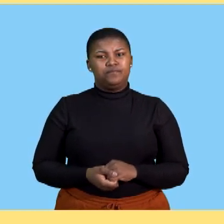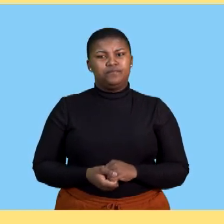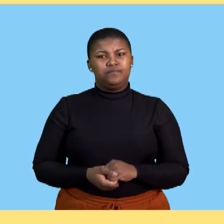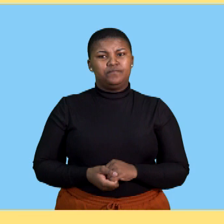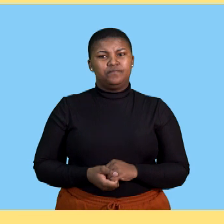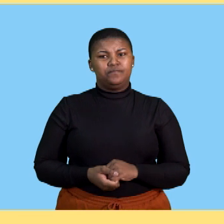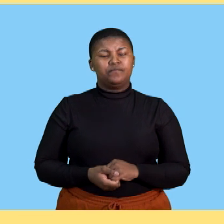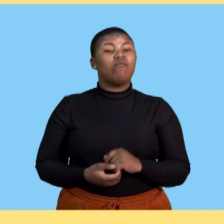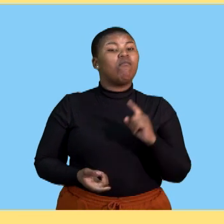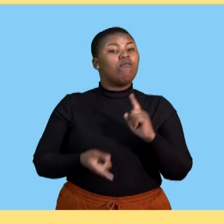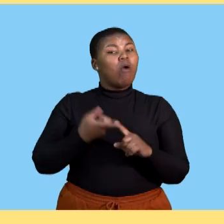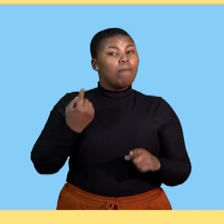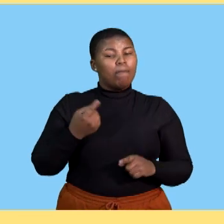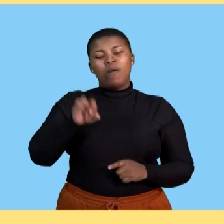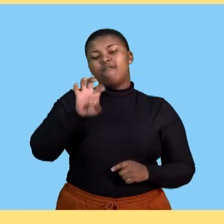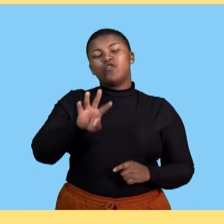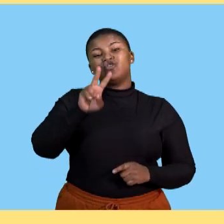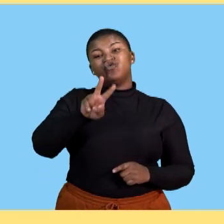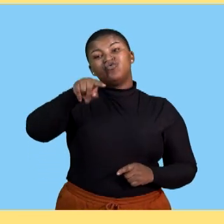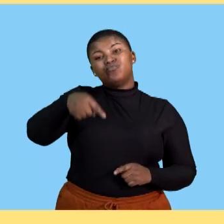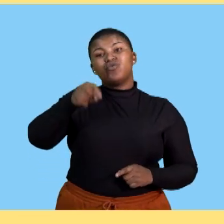has increased from